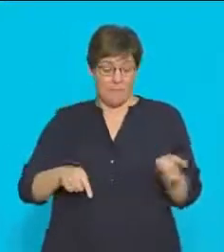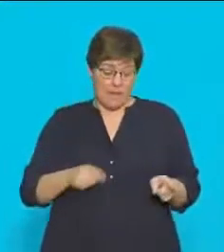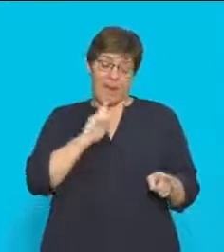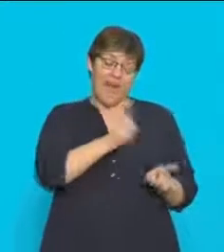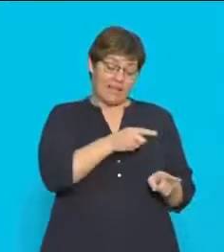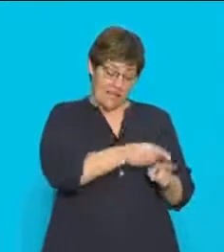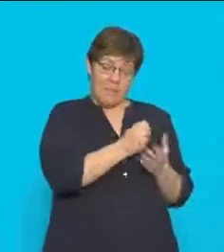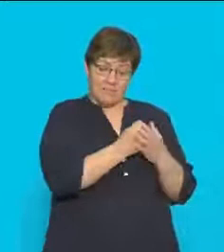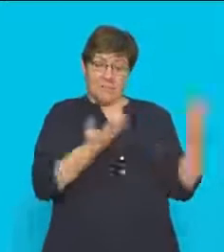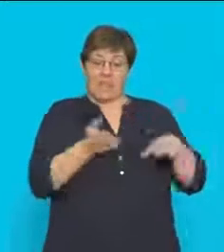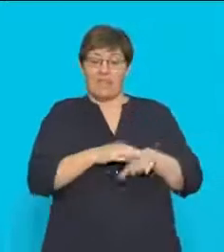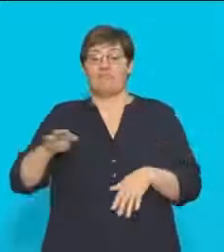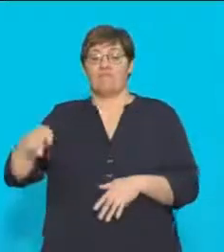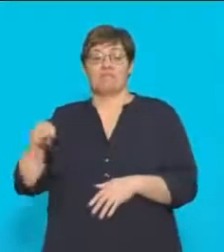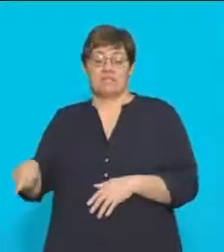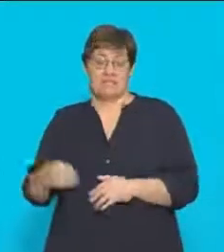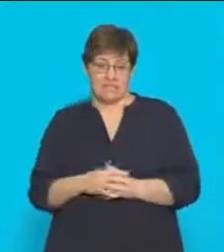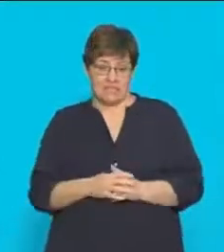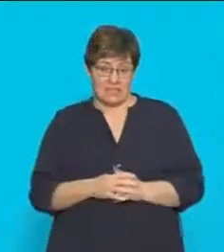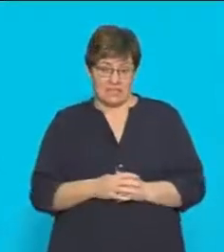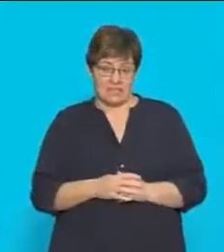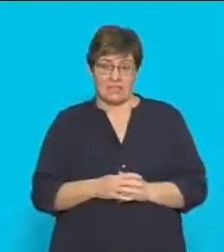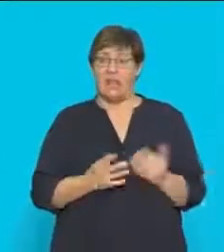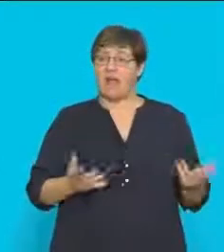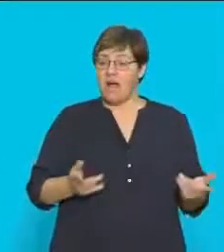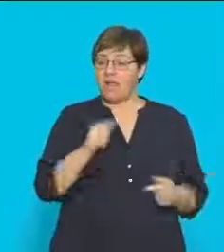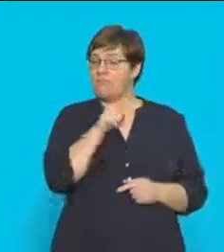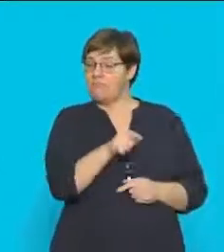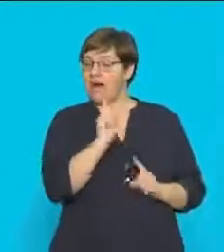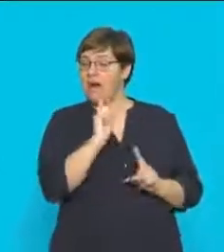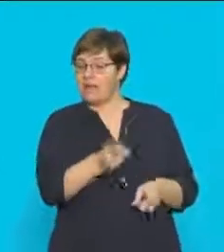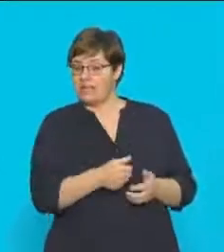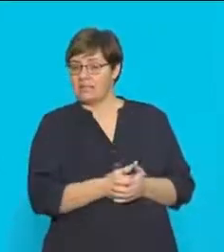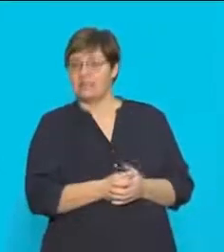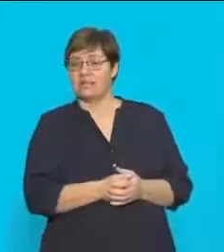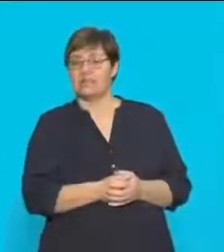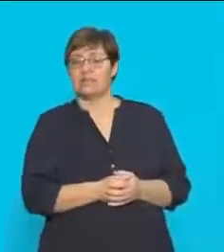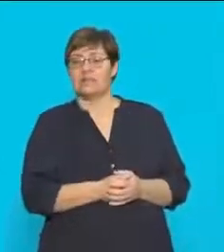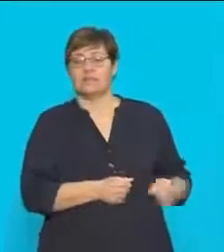we found now is greater than 45. And if you look at our answer from here,